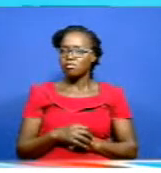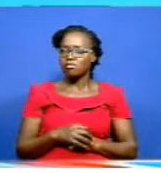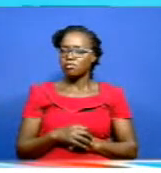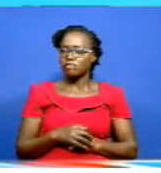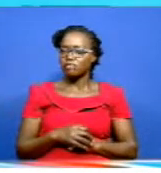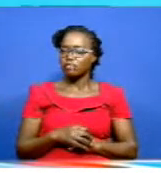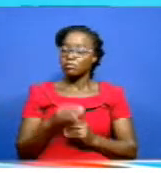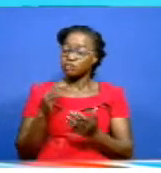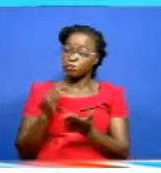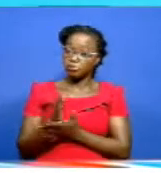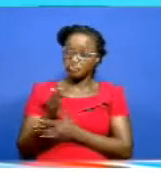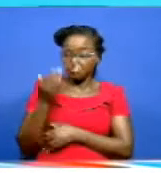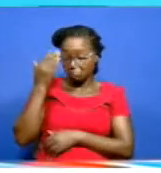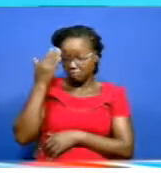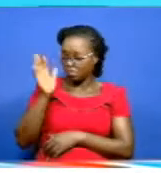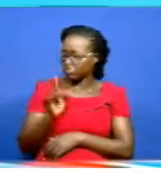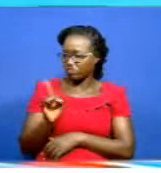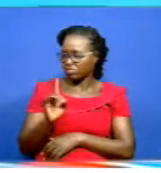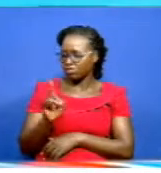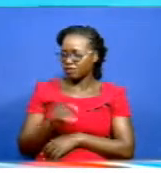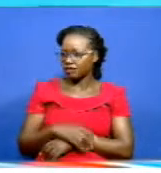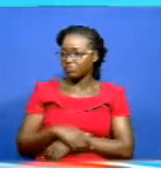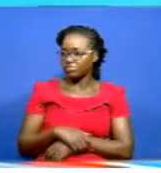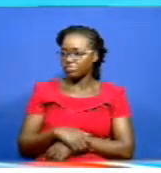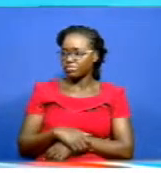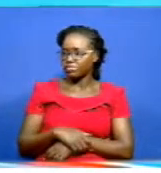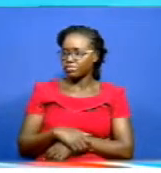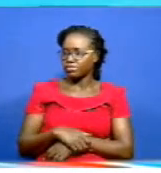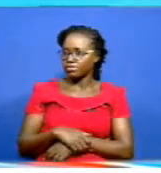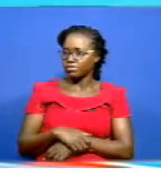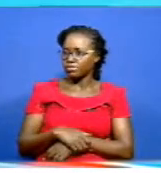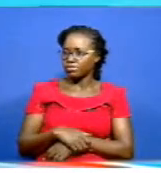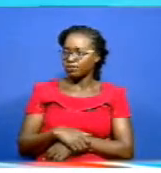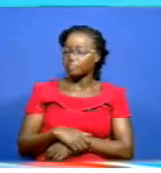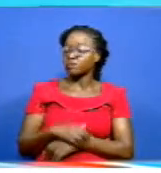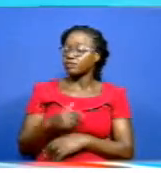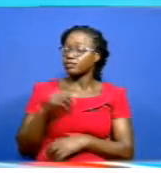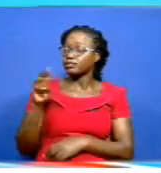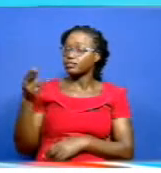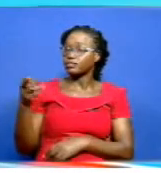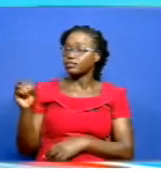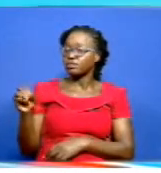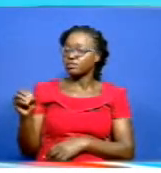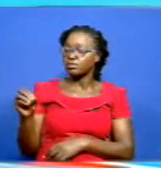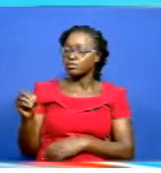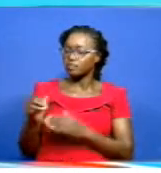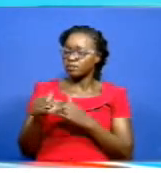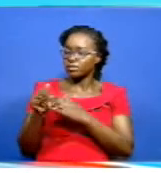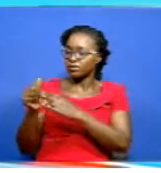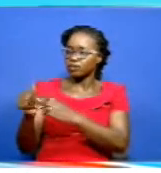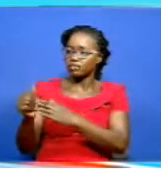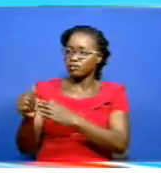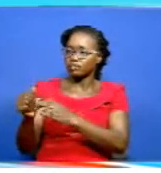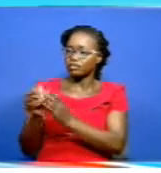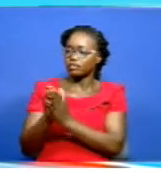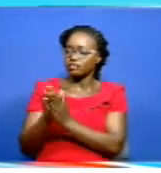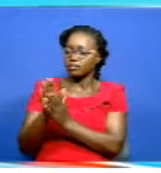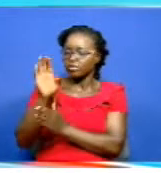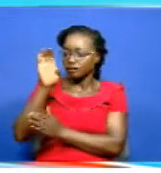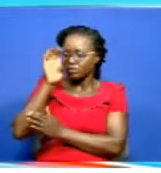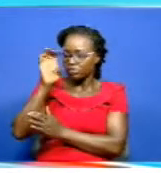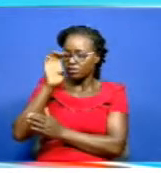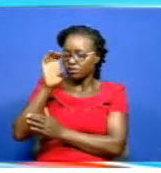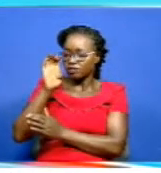To be honest, I don't think so, because as per the WHO guidance and the European